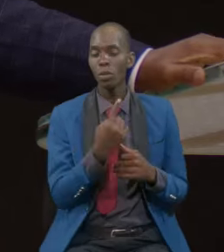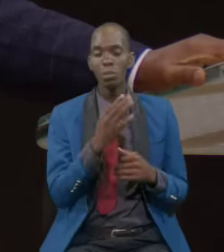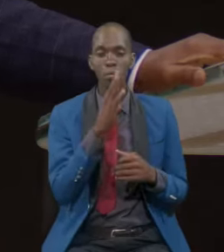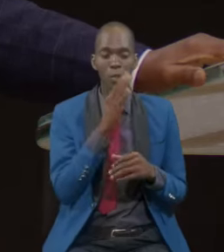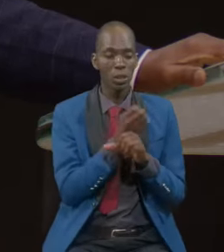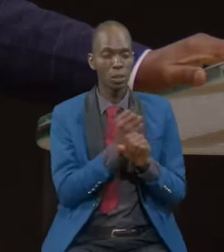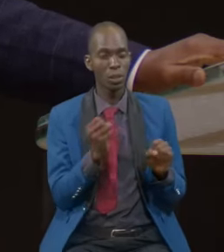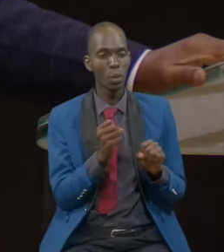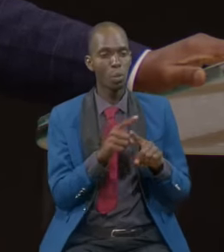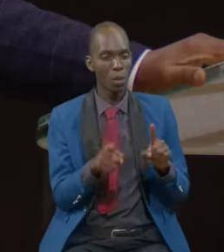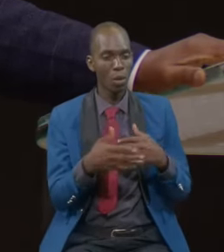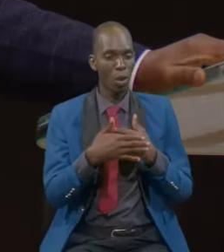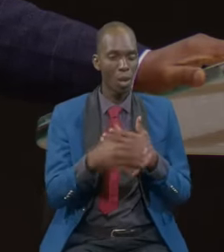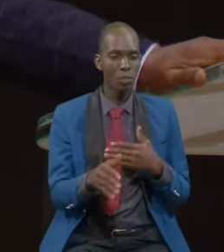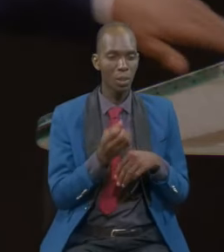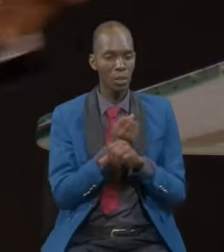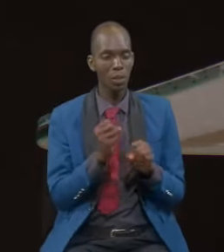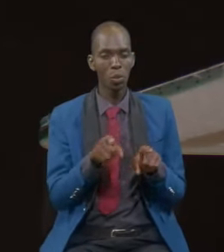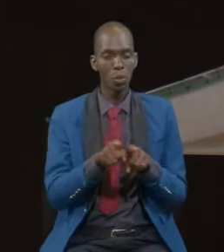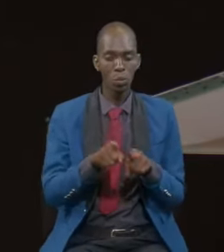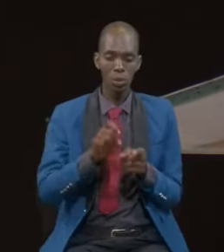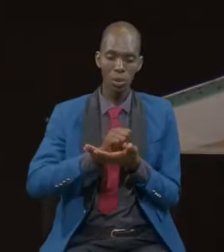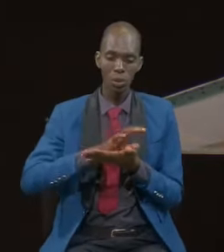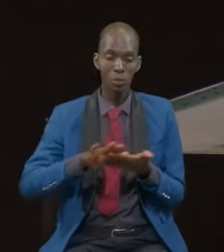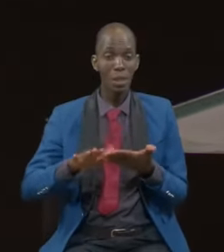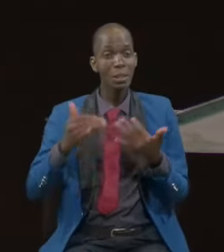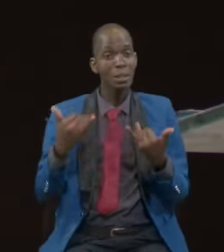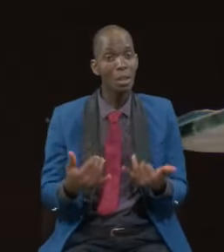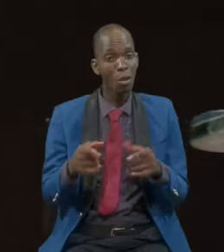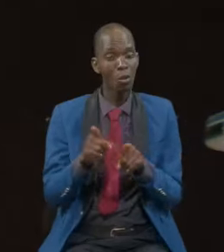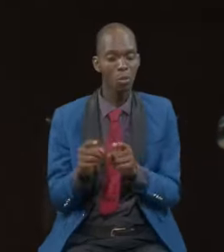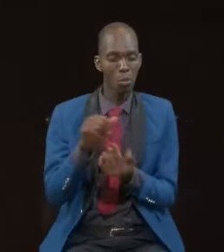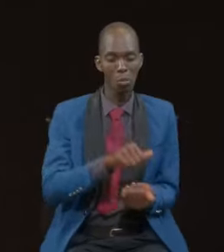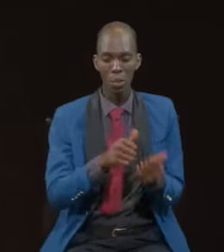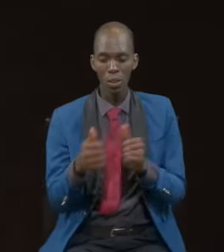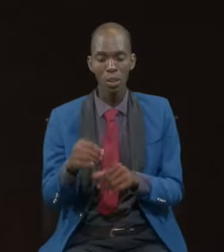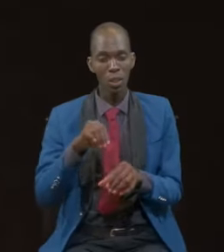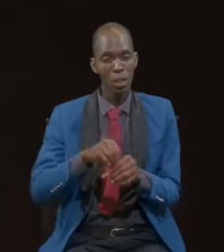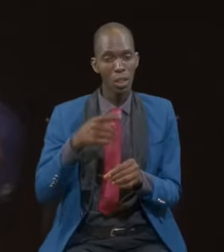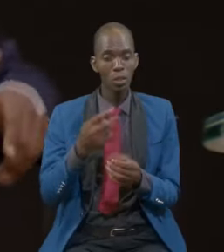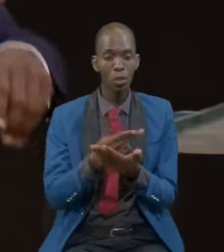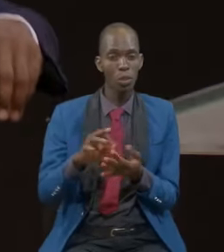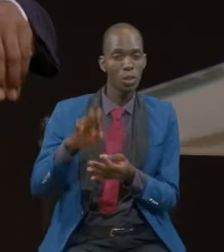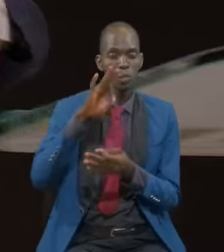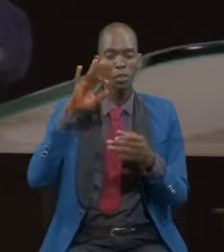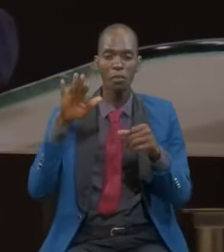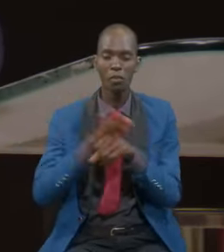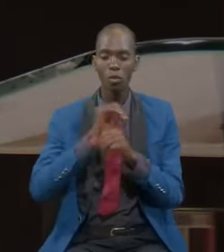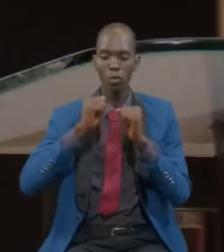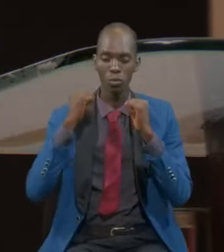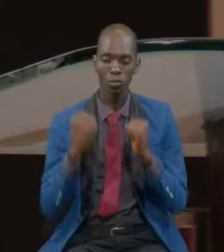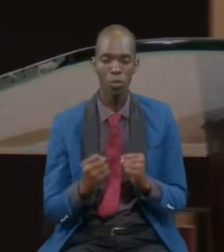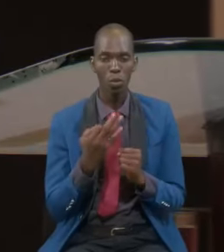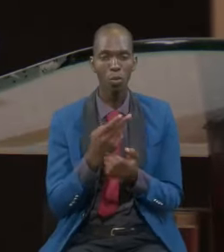filled with the Holy Ghost, baptized in the Holy Ghost, energized, empowered by the Holy Ghost, by the virtue